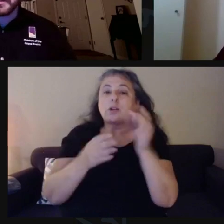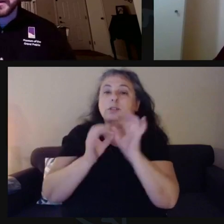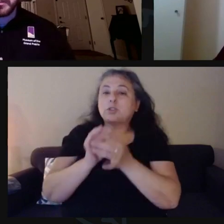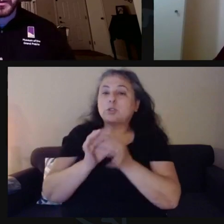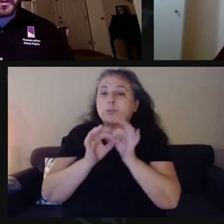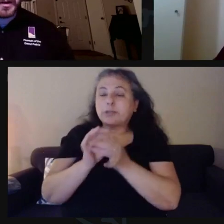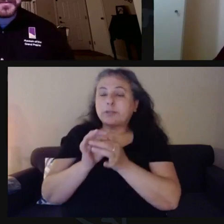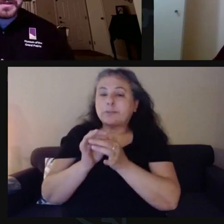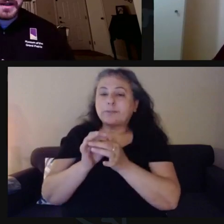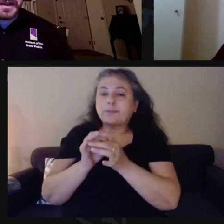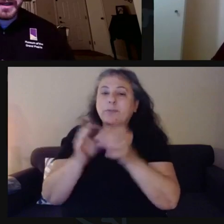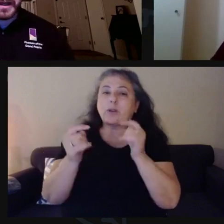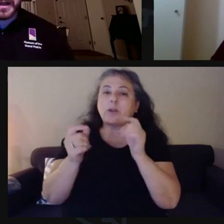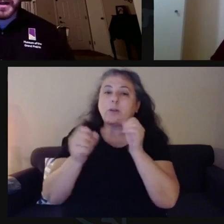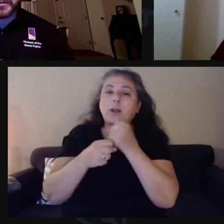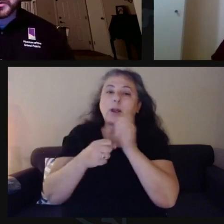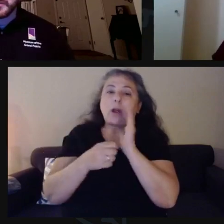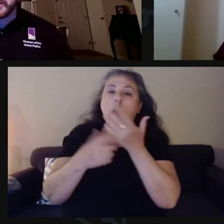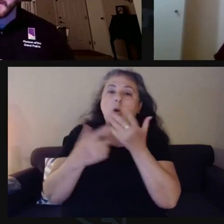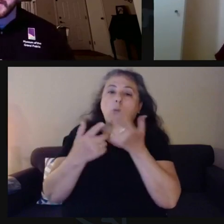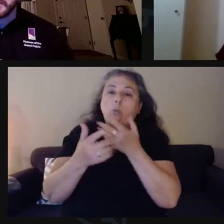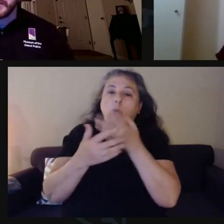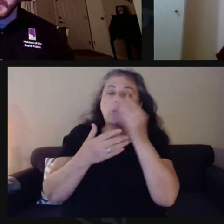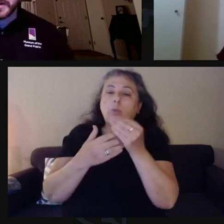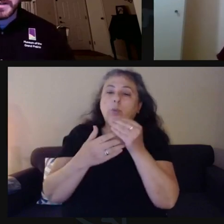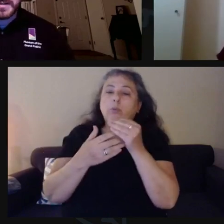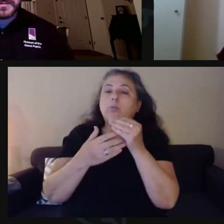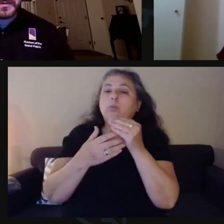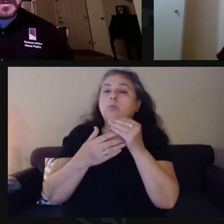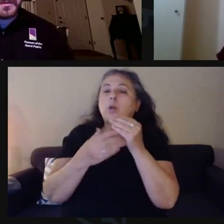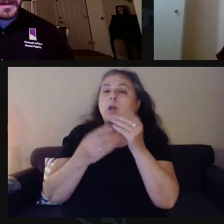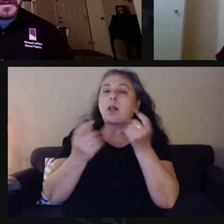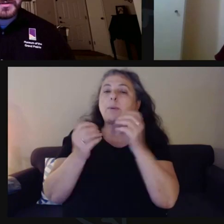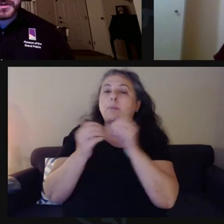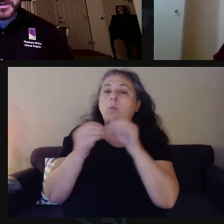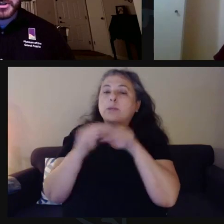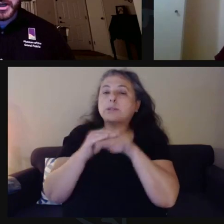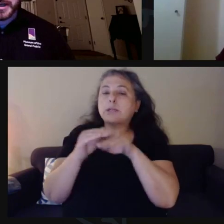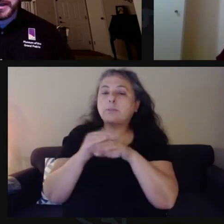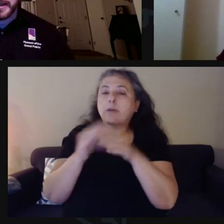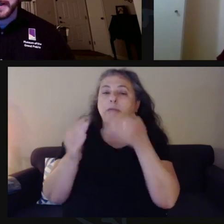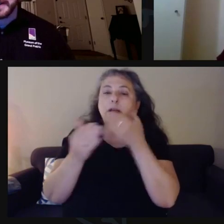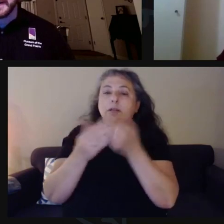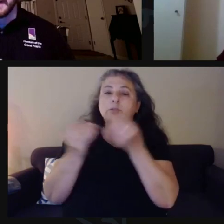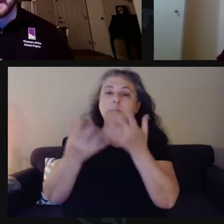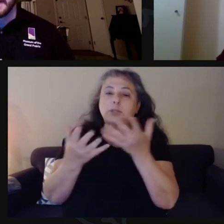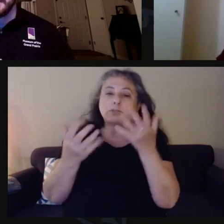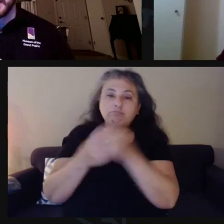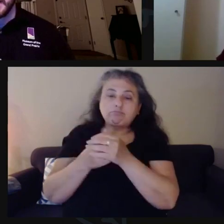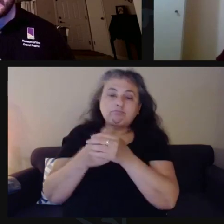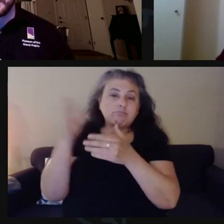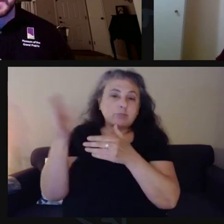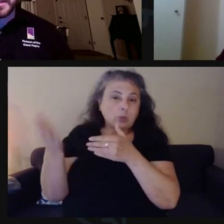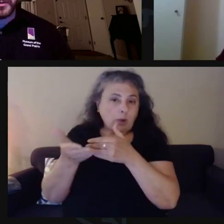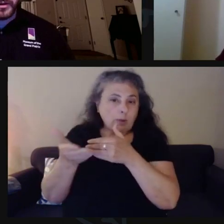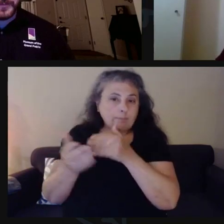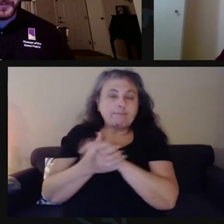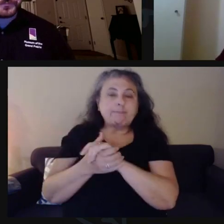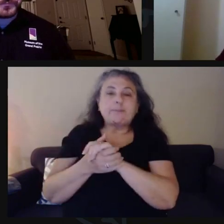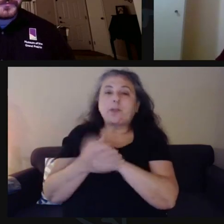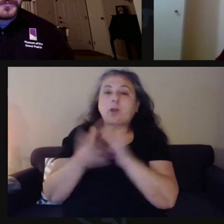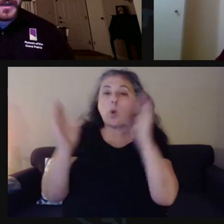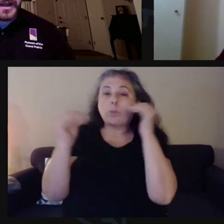interpretation, trying to make our programs, our virtual programs, a little bit more accessible. So thank you so much, Jannie. And hope to see you